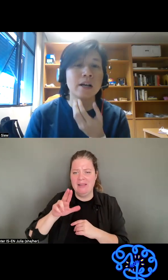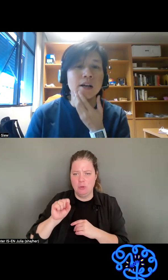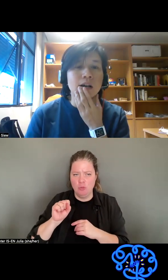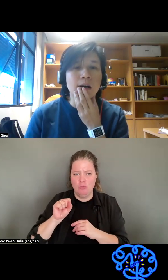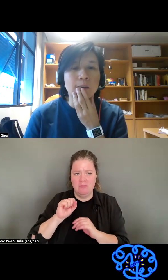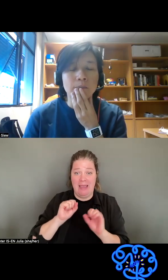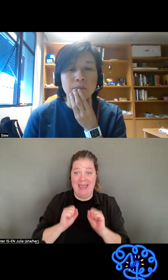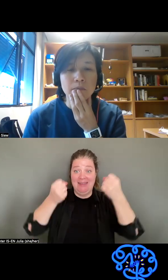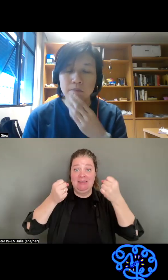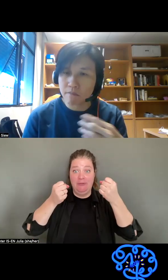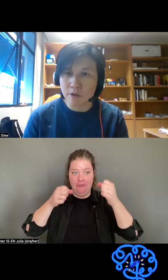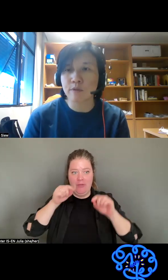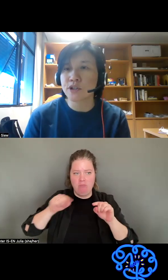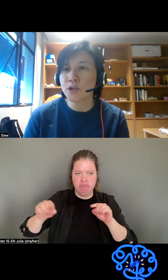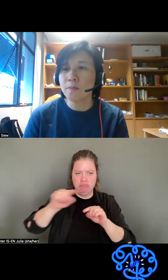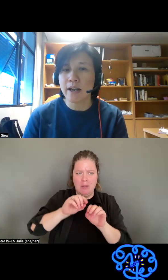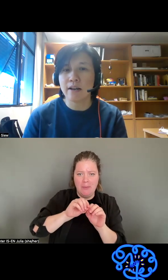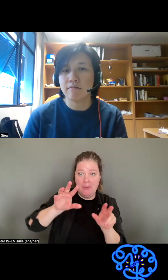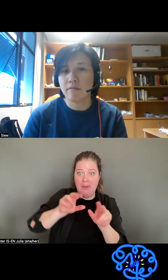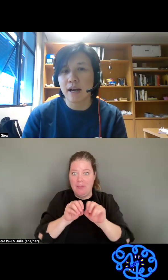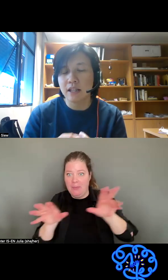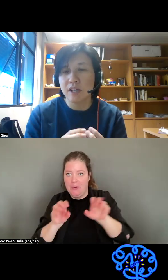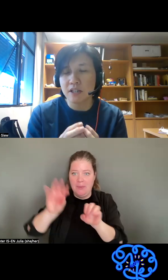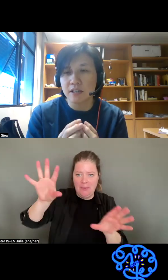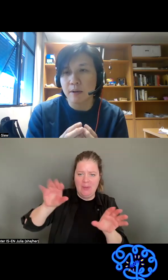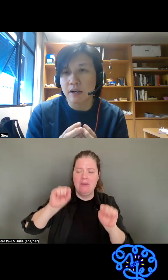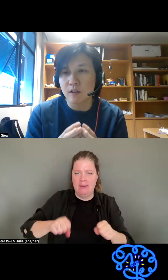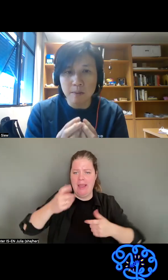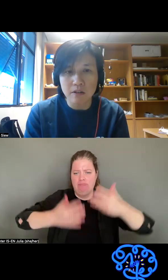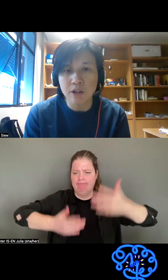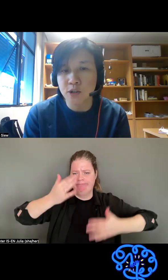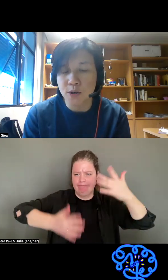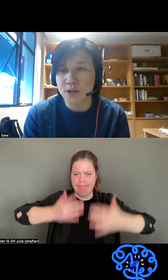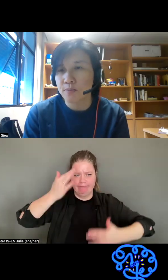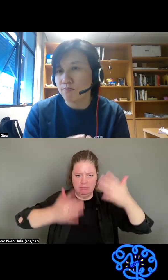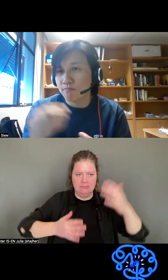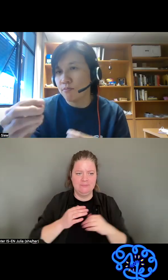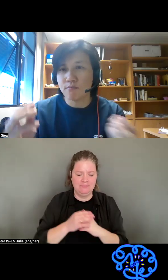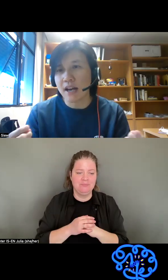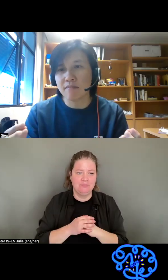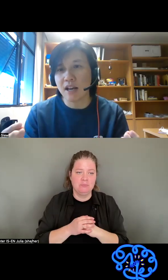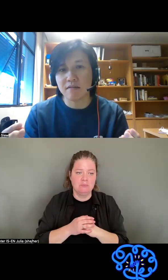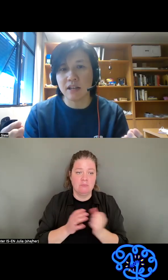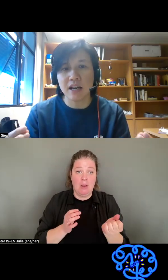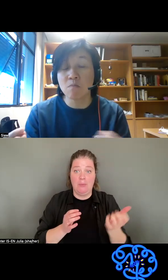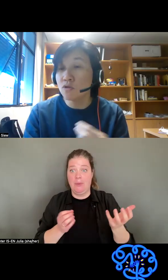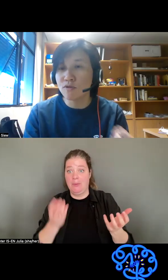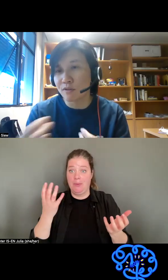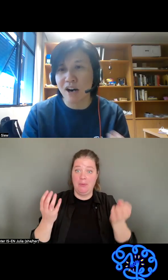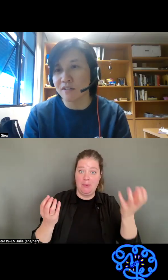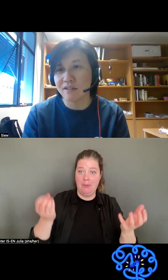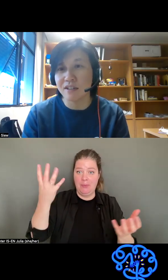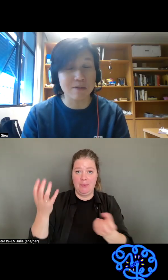So um, you have to assume that activation is some kind of limited resource and that they can